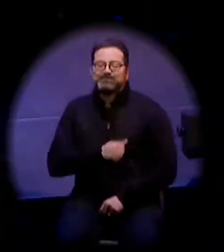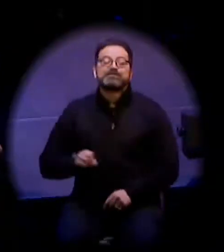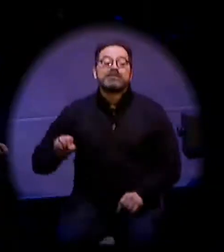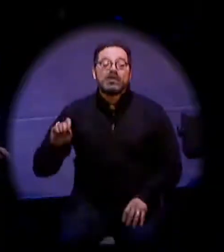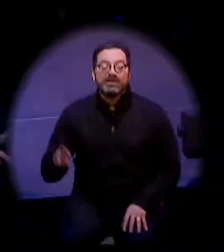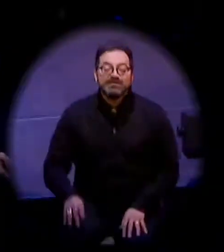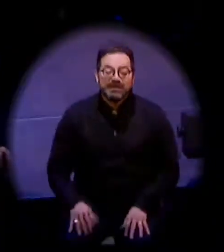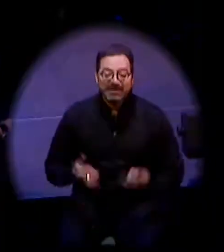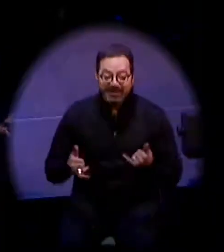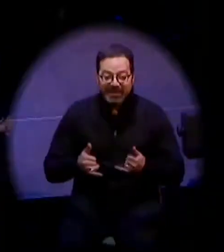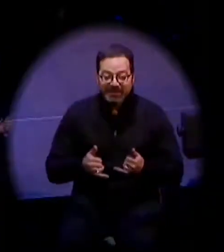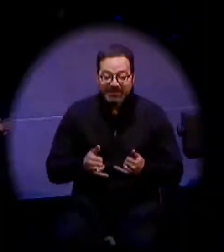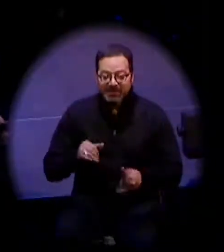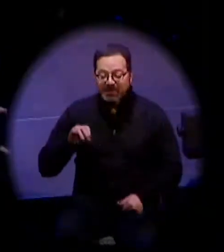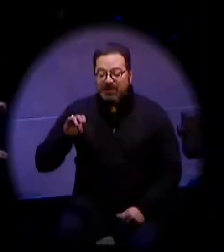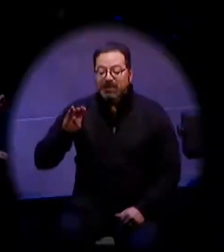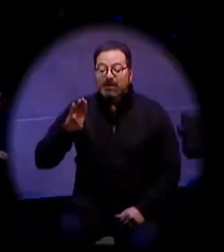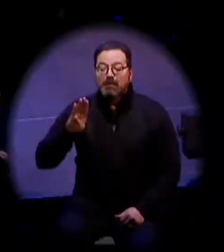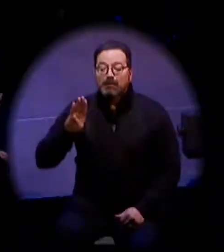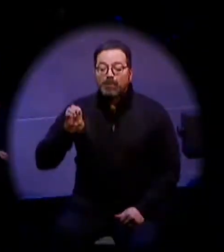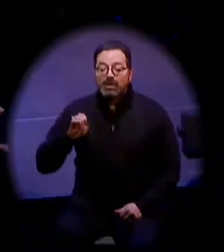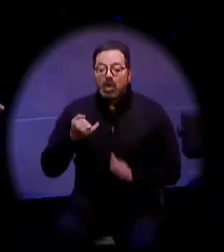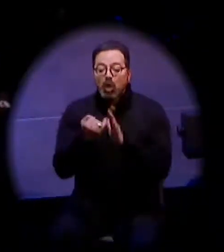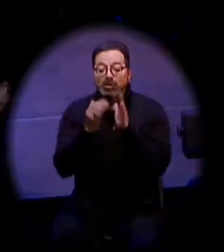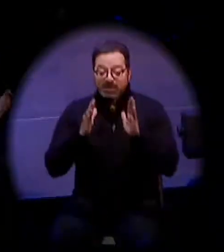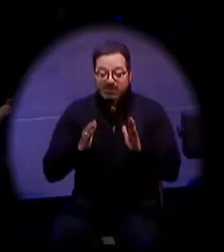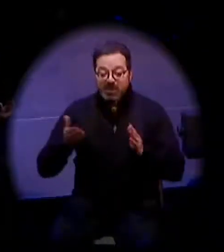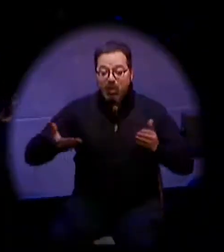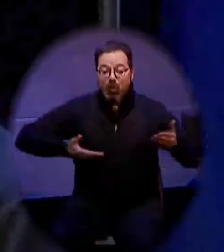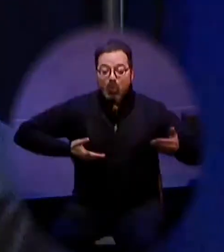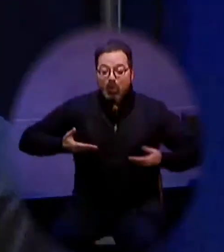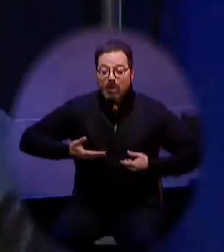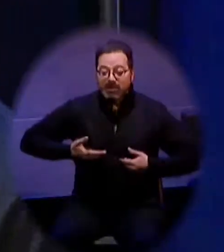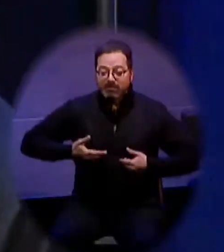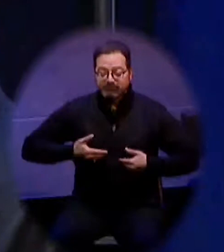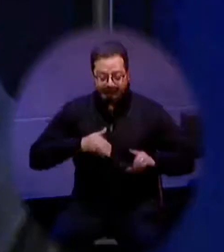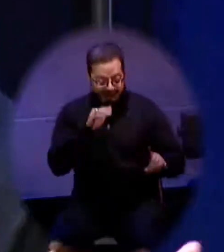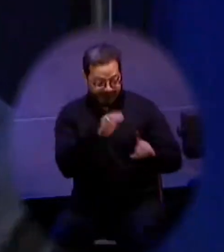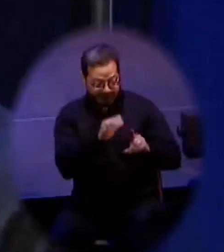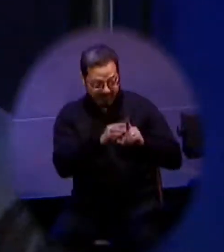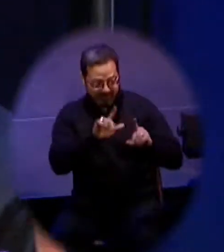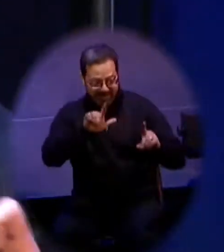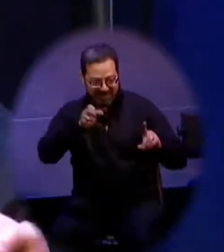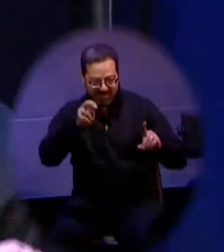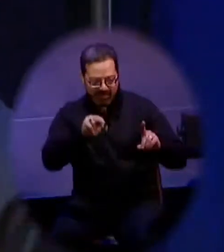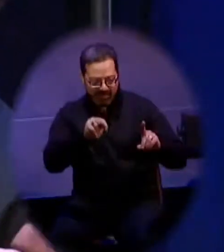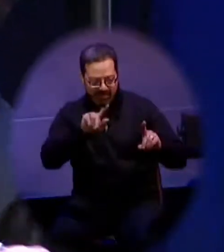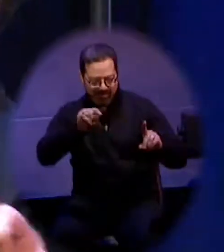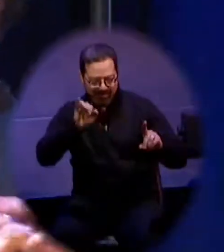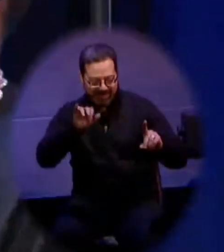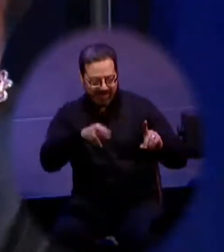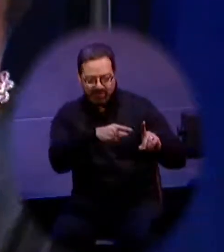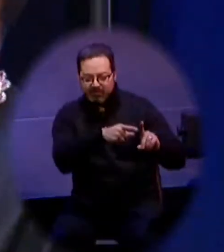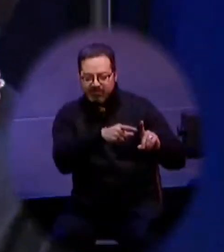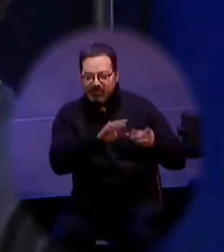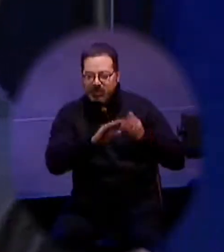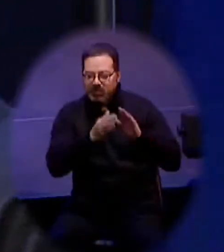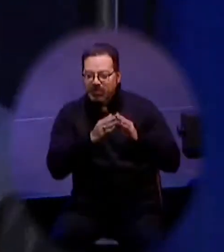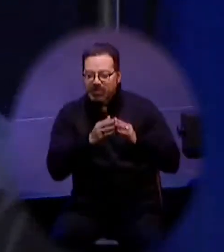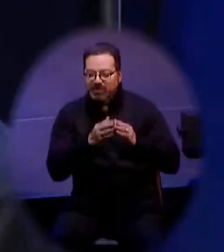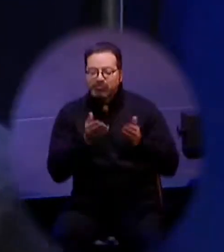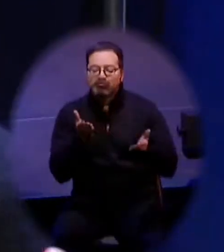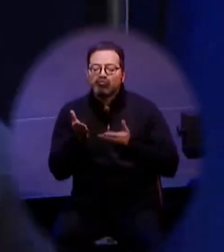And now to present the be artistic award Welcome our go-to guy Leon Taylor manager of community producer